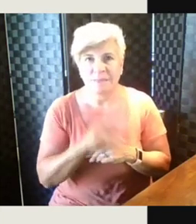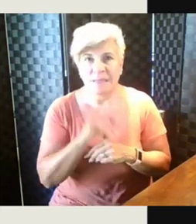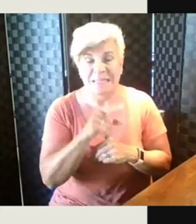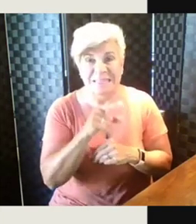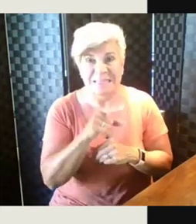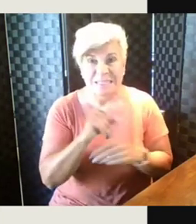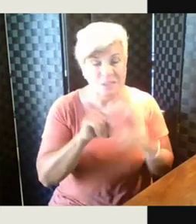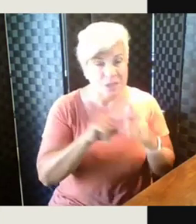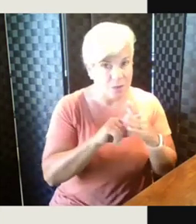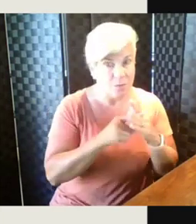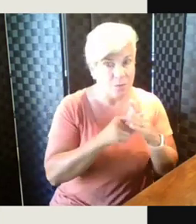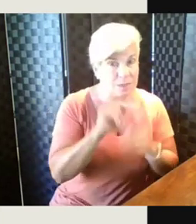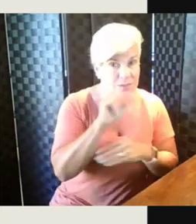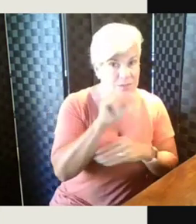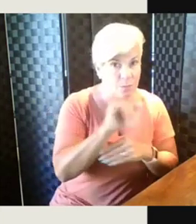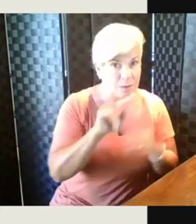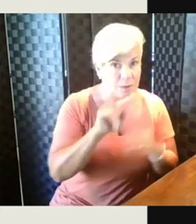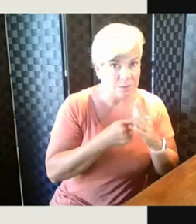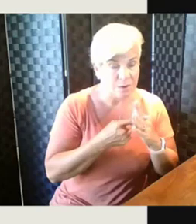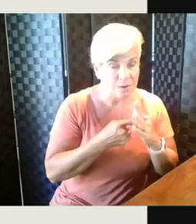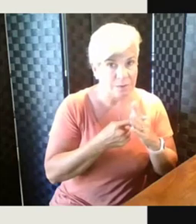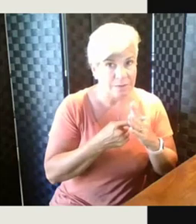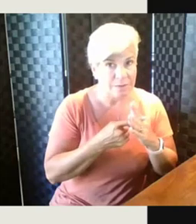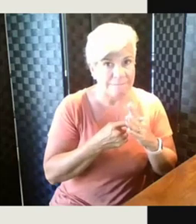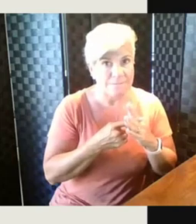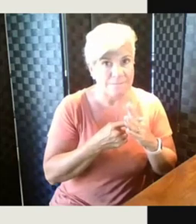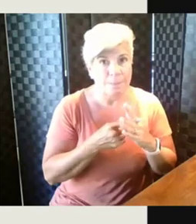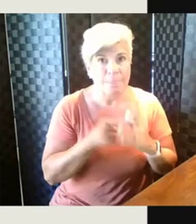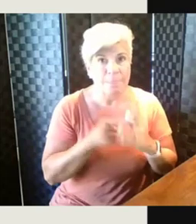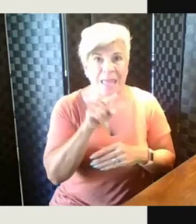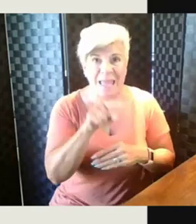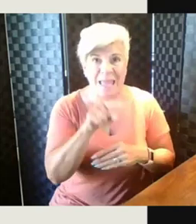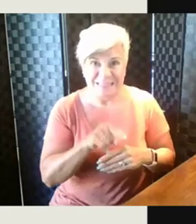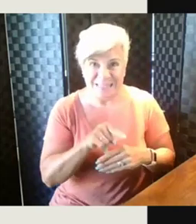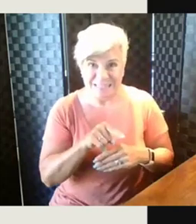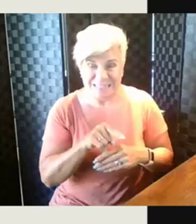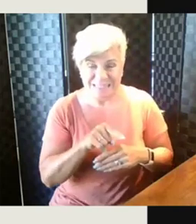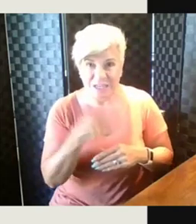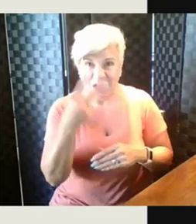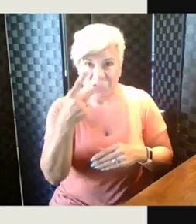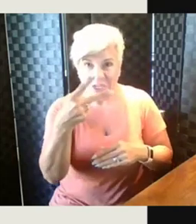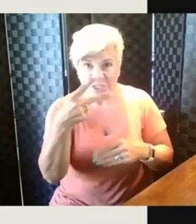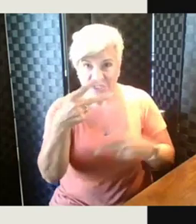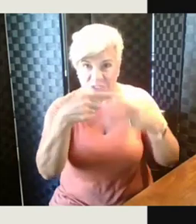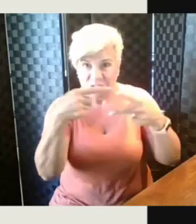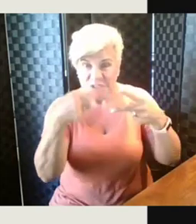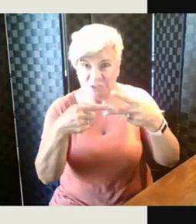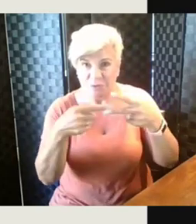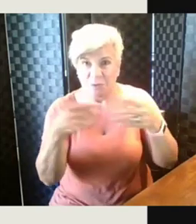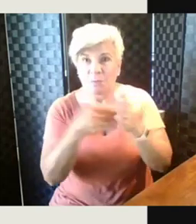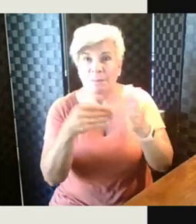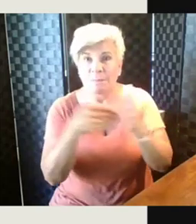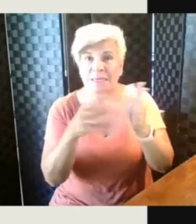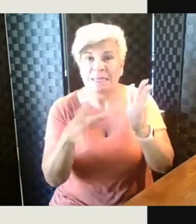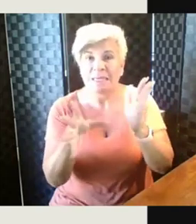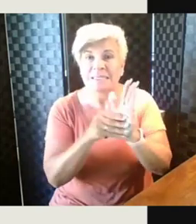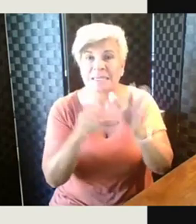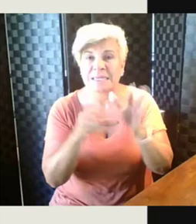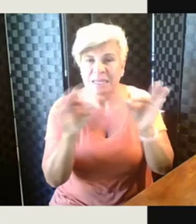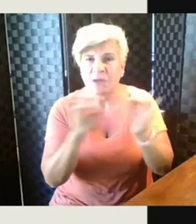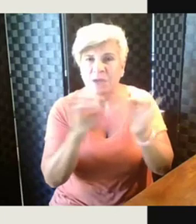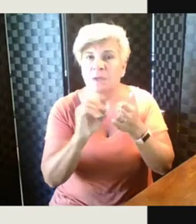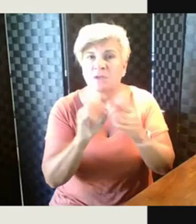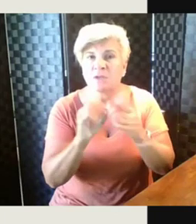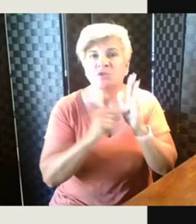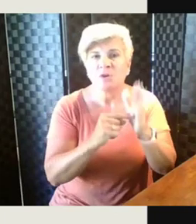This was the original array that we started with. And these are the two repeated addition sentences that were written